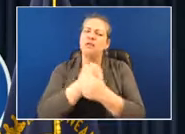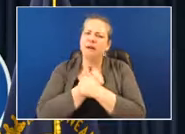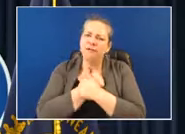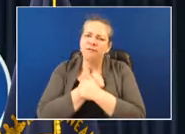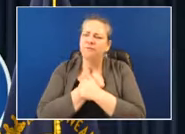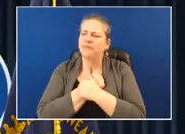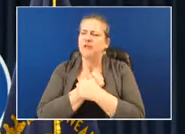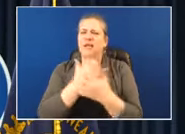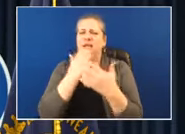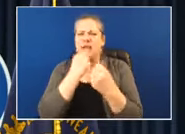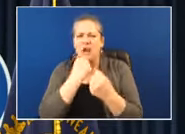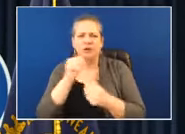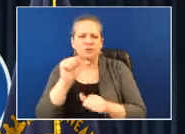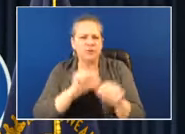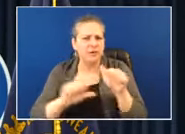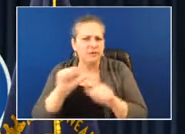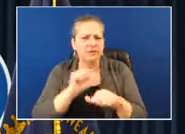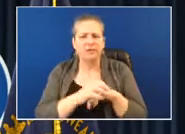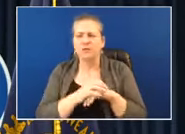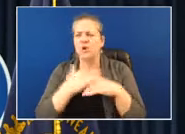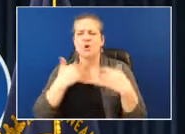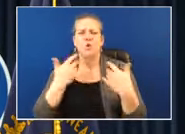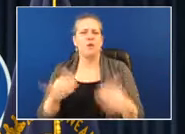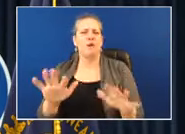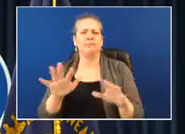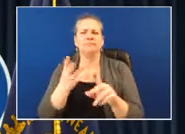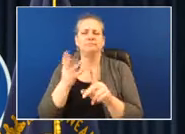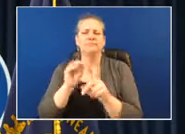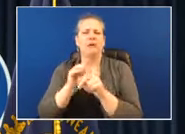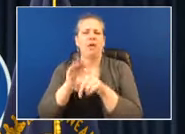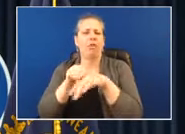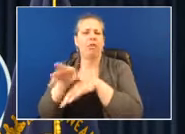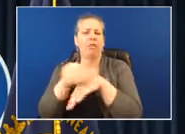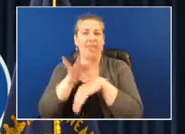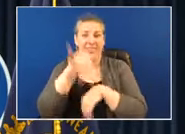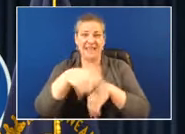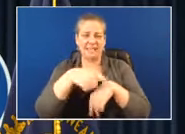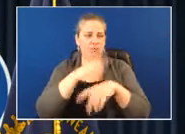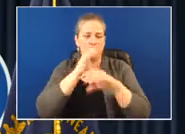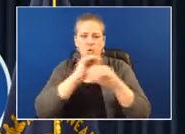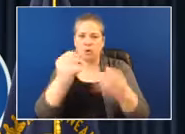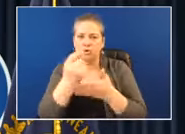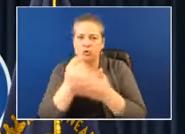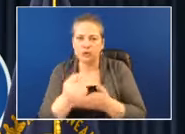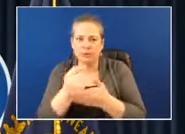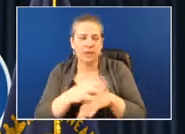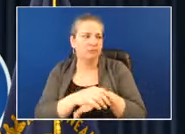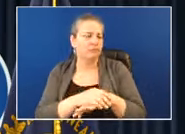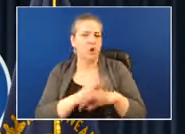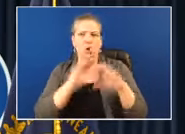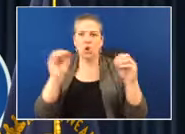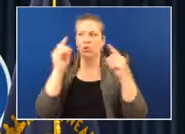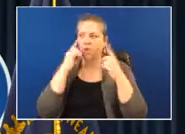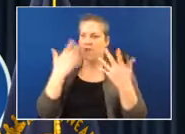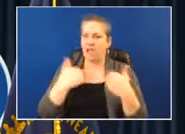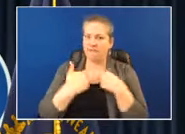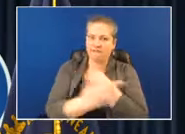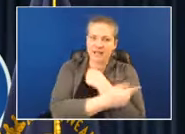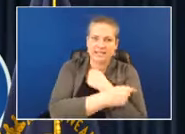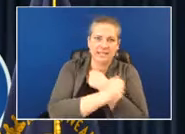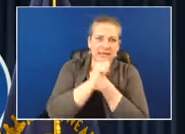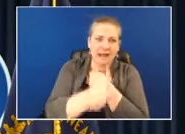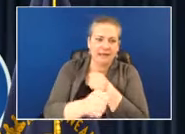another and not wanting to expose anyone, especially at a time we had zero treatments, no thoughts of vaccines, and not